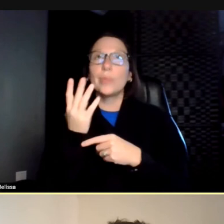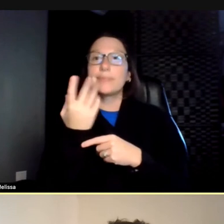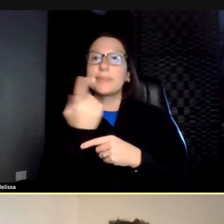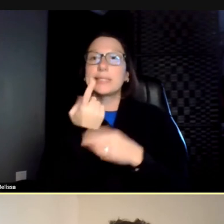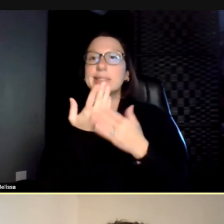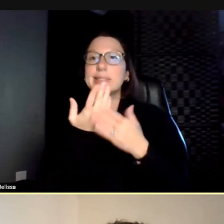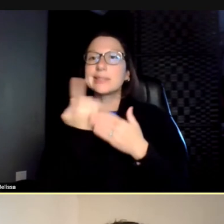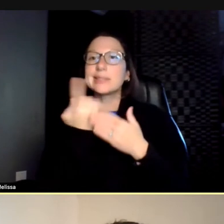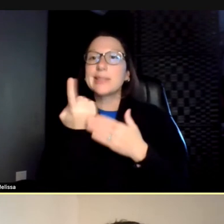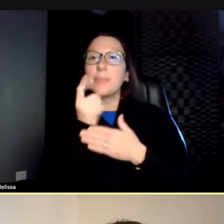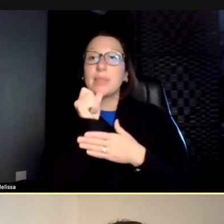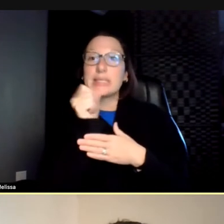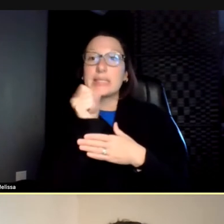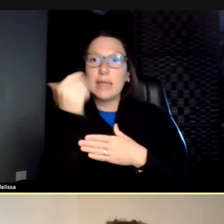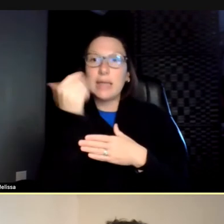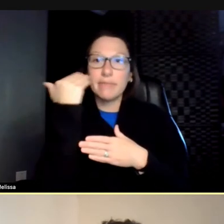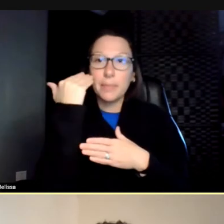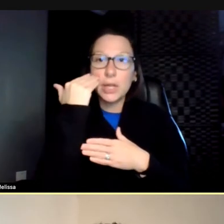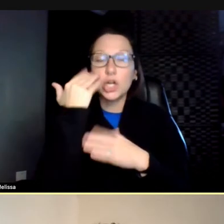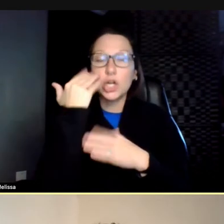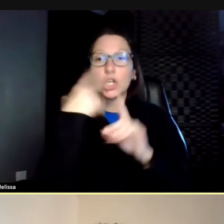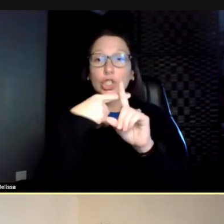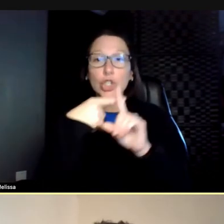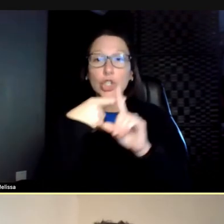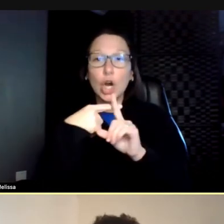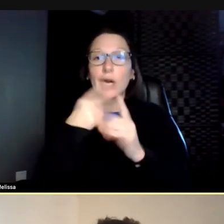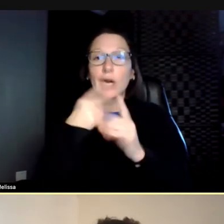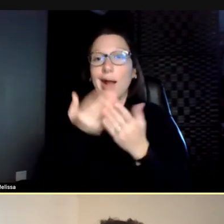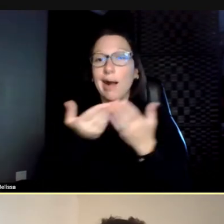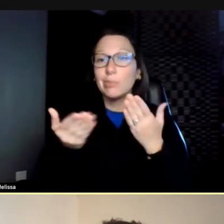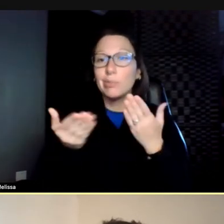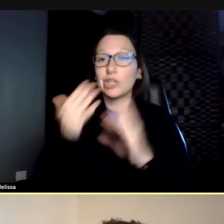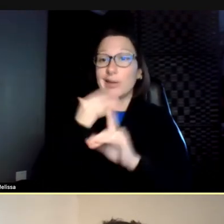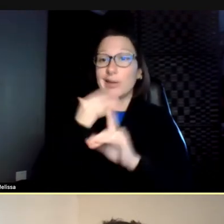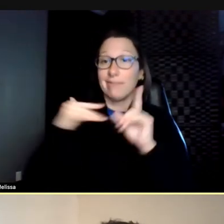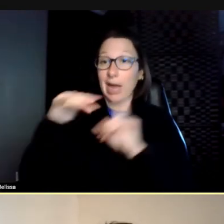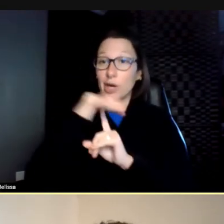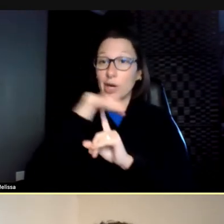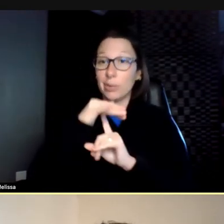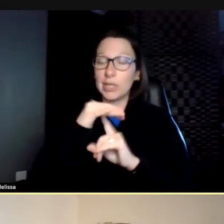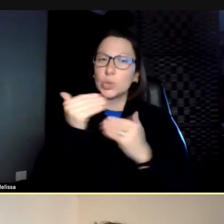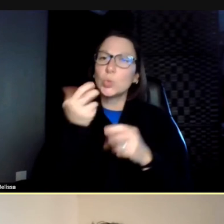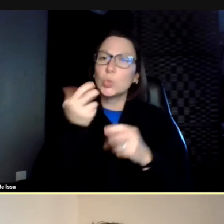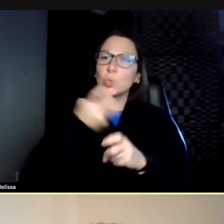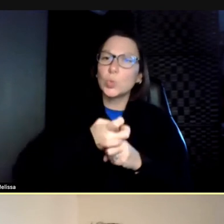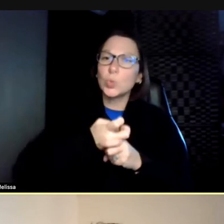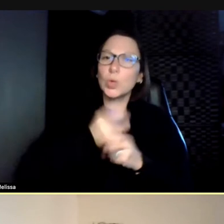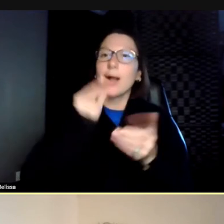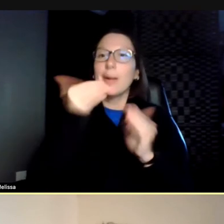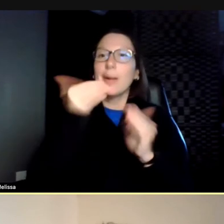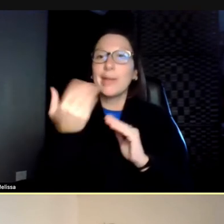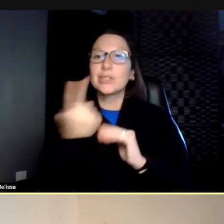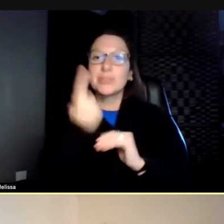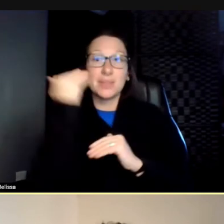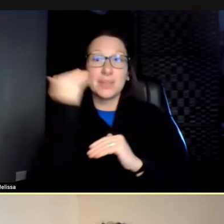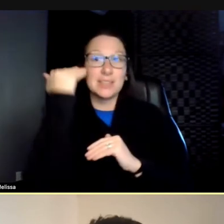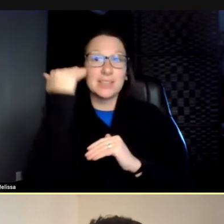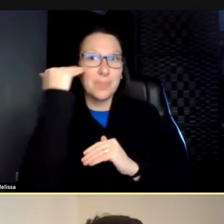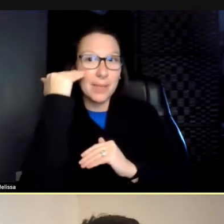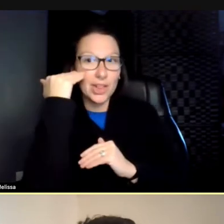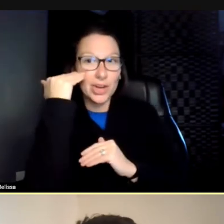as well as environments, are more difficult than familiar objects, targets, and environments, as